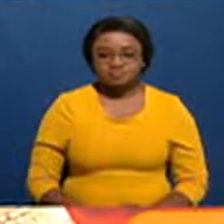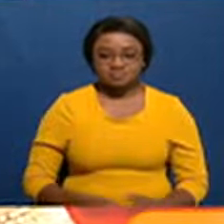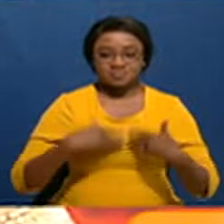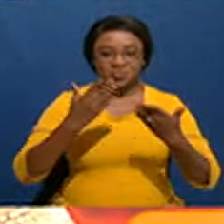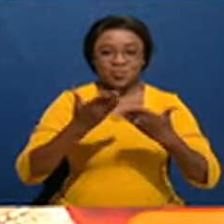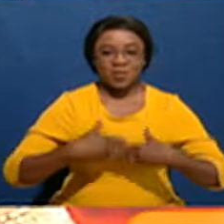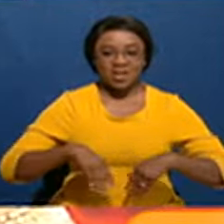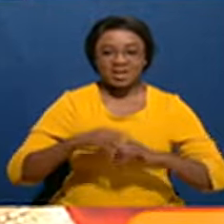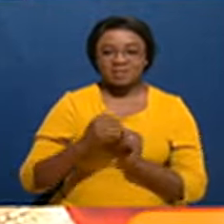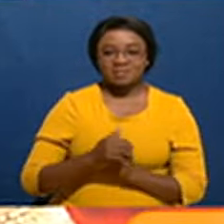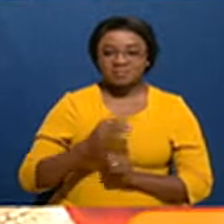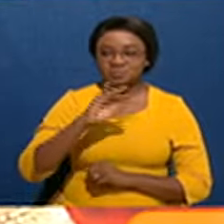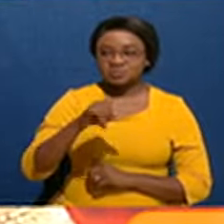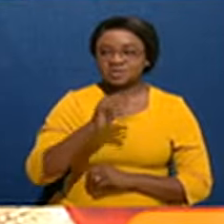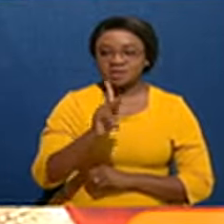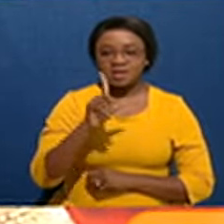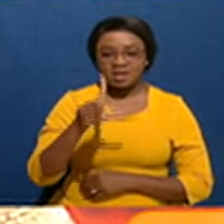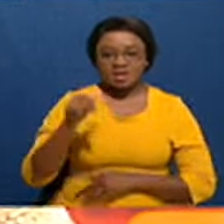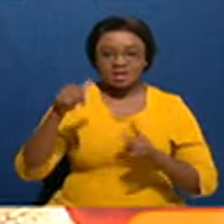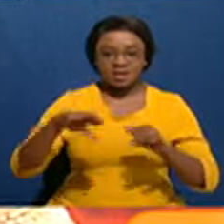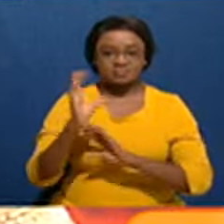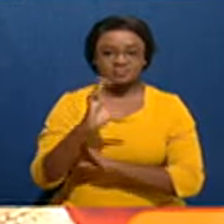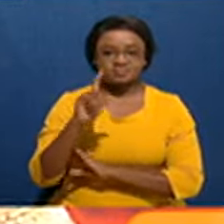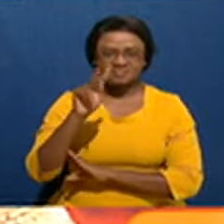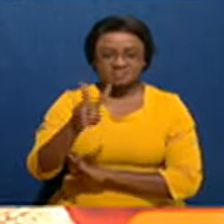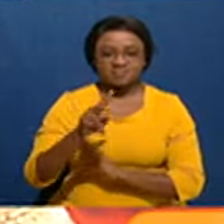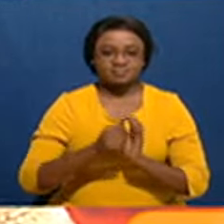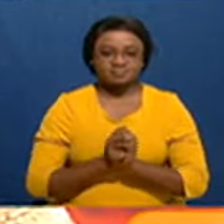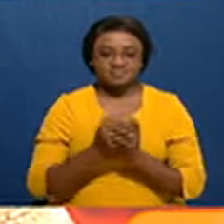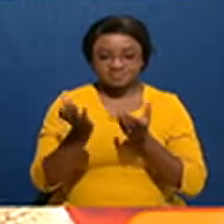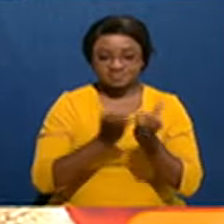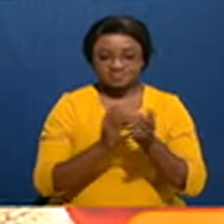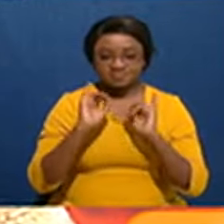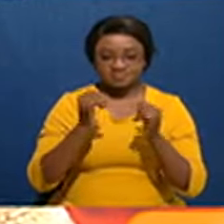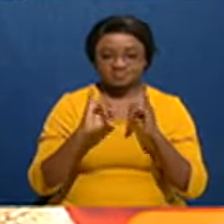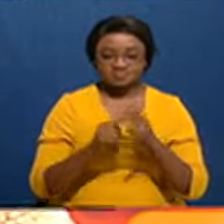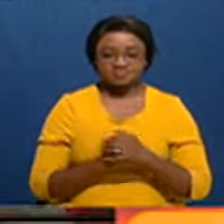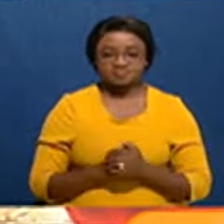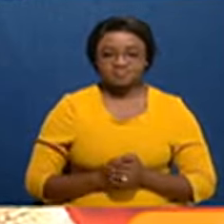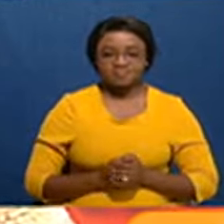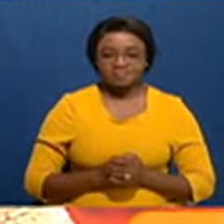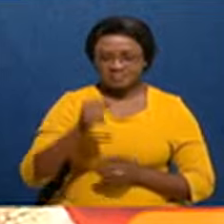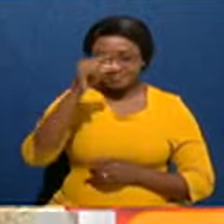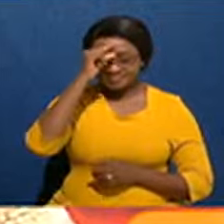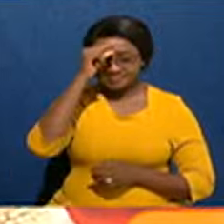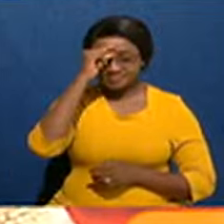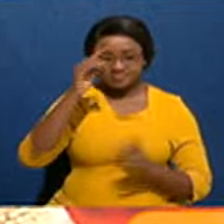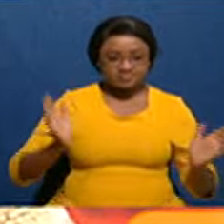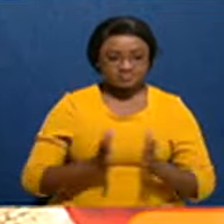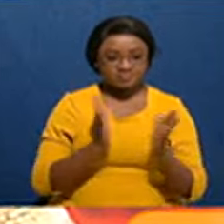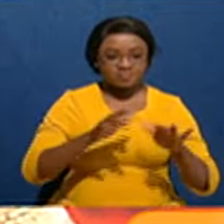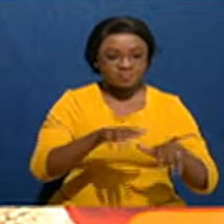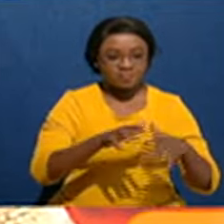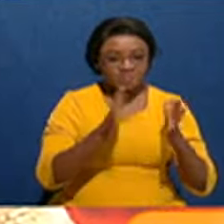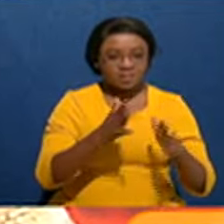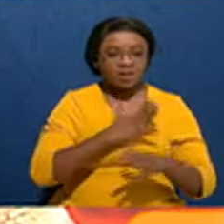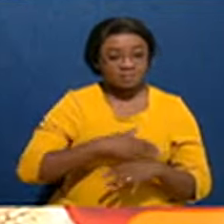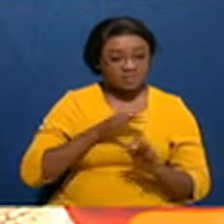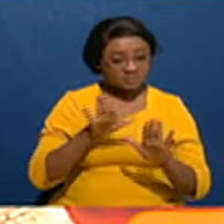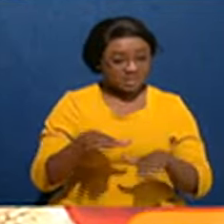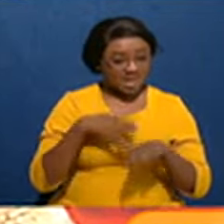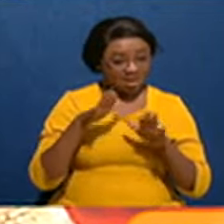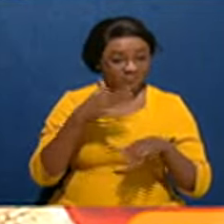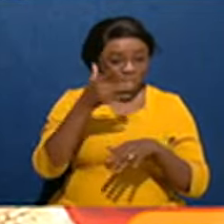Welcome back to Jeff Koinange Live here at Citizen Television on to Business News. And the government has urged farmers to be on the lookout